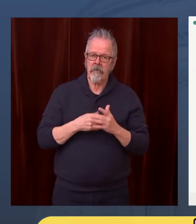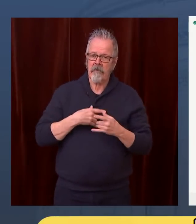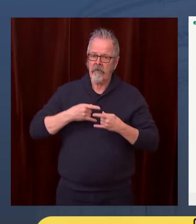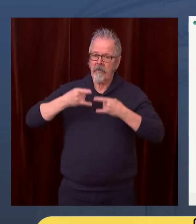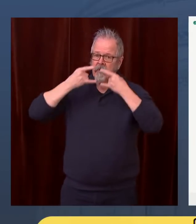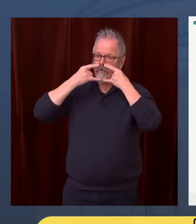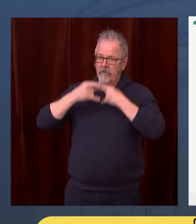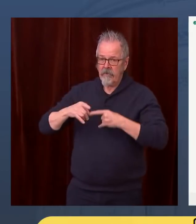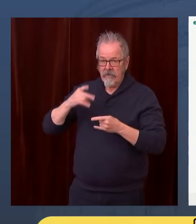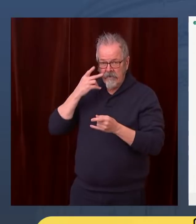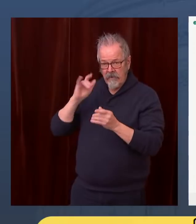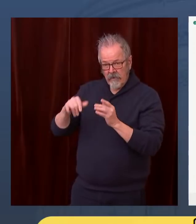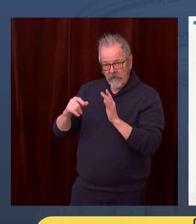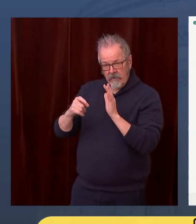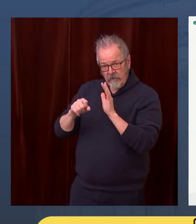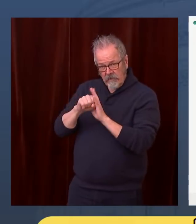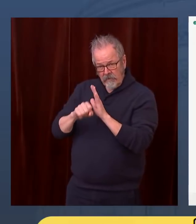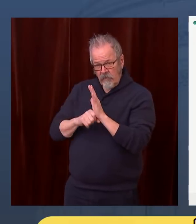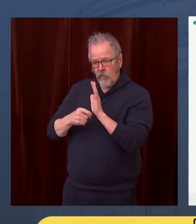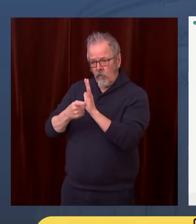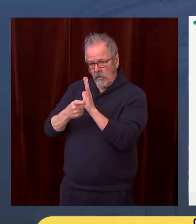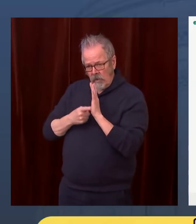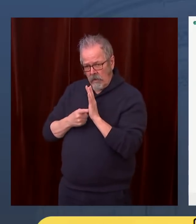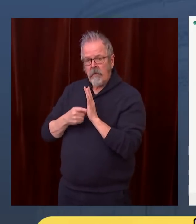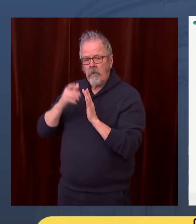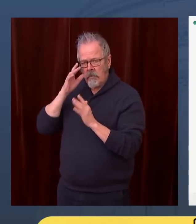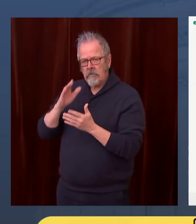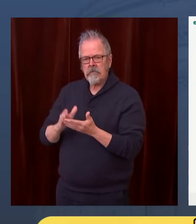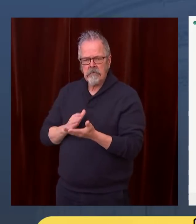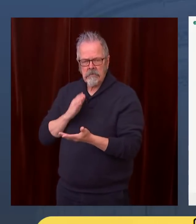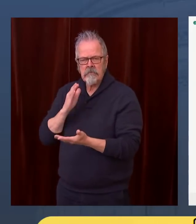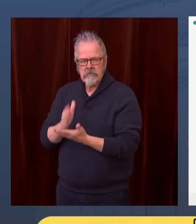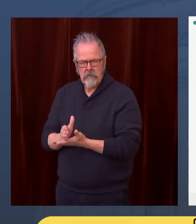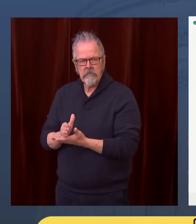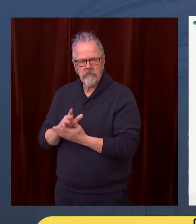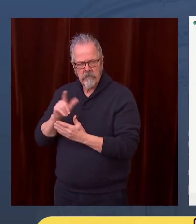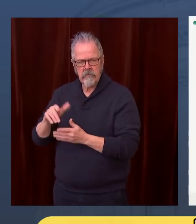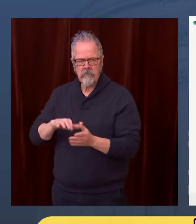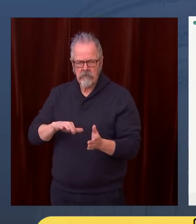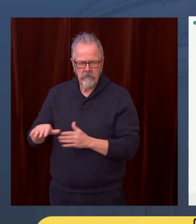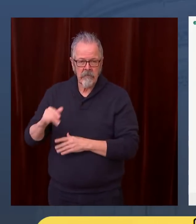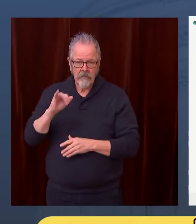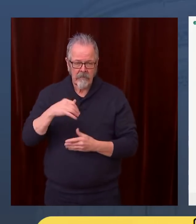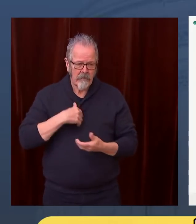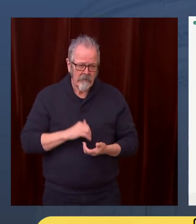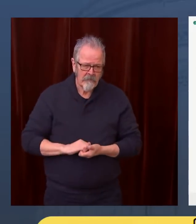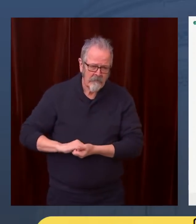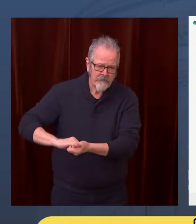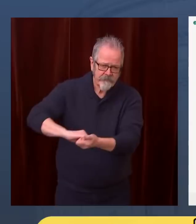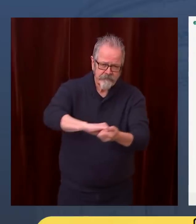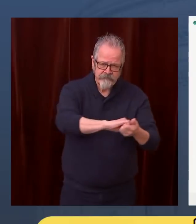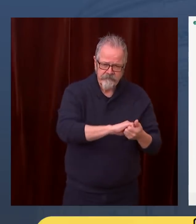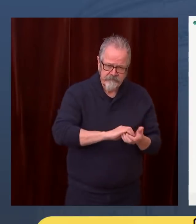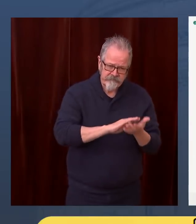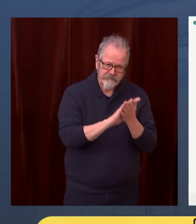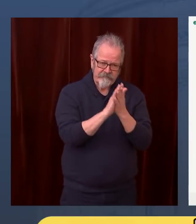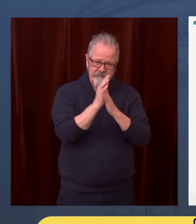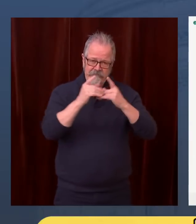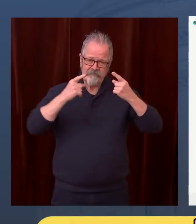And I think it's important for folks to recognize that together we got here. I also want to say a big thank you